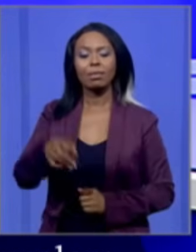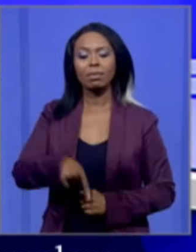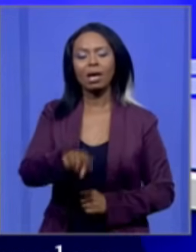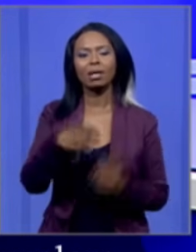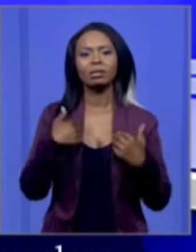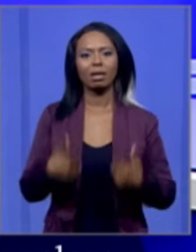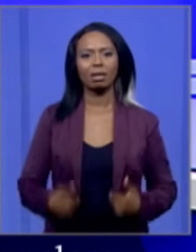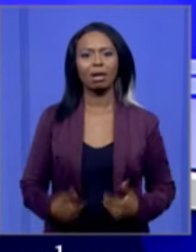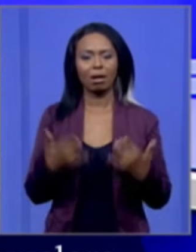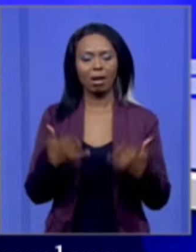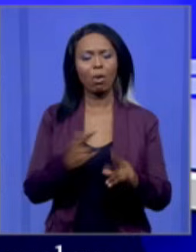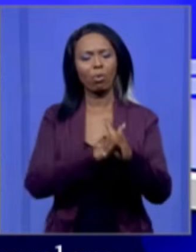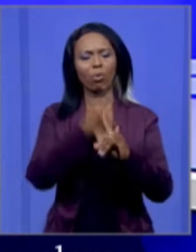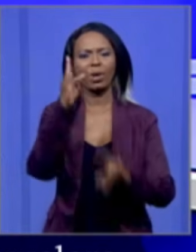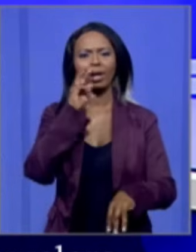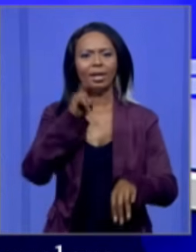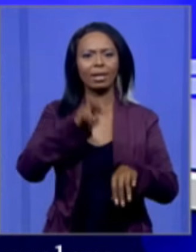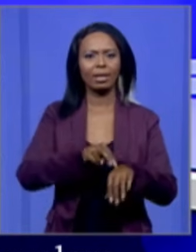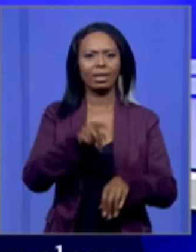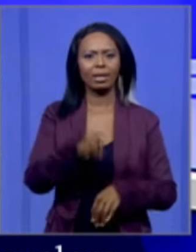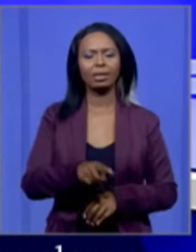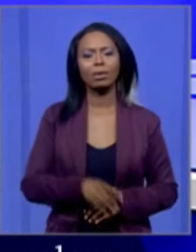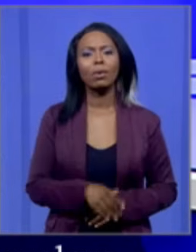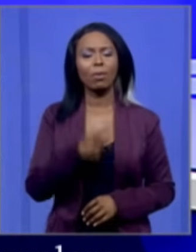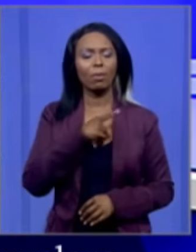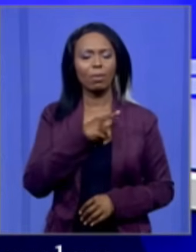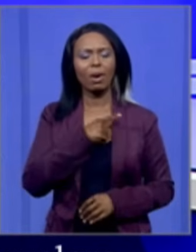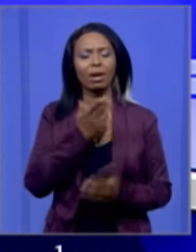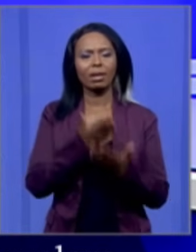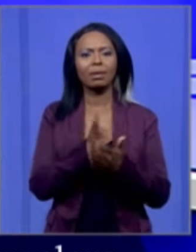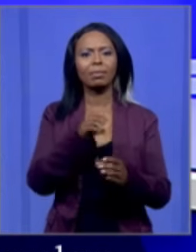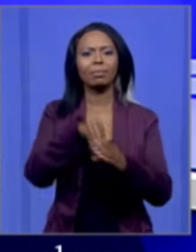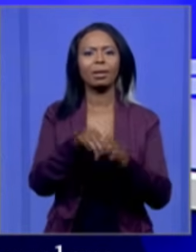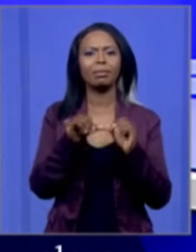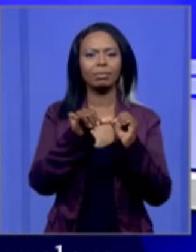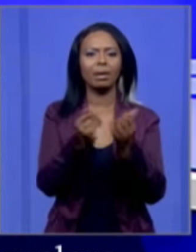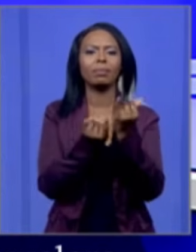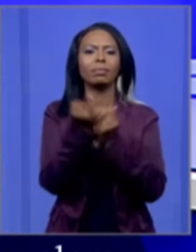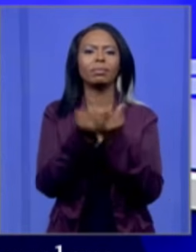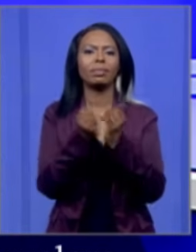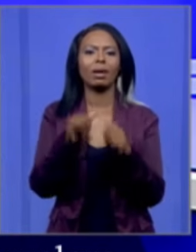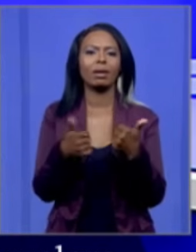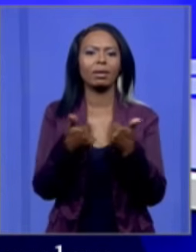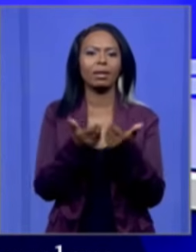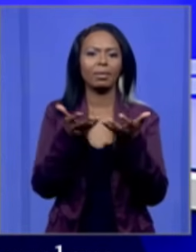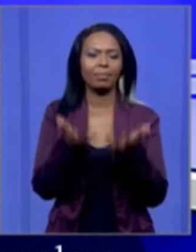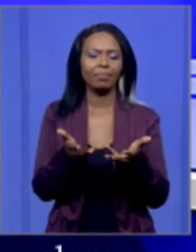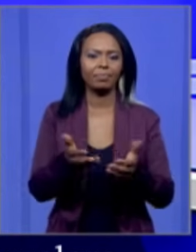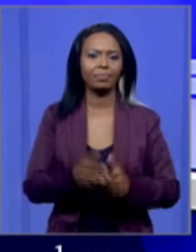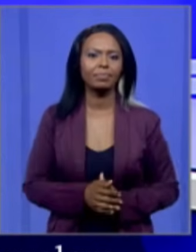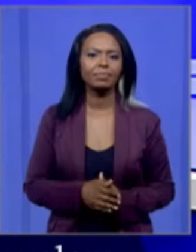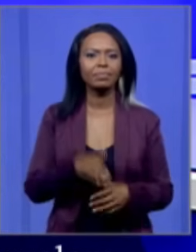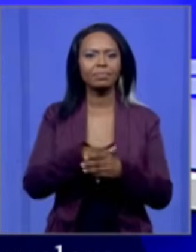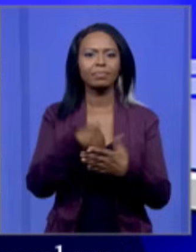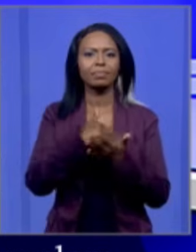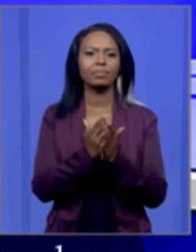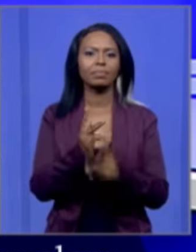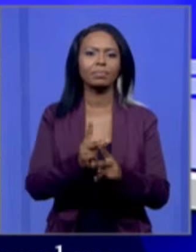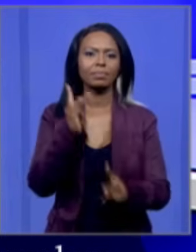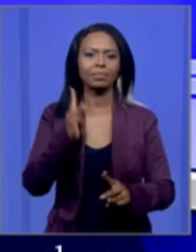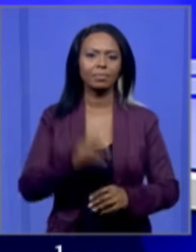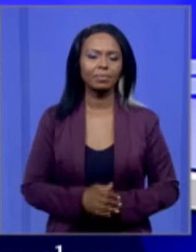ba swanetše go e fenya ka mešego fela gore ba kgone go ba le kholofelo ya go fetela go mantšhana